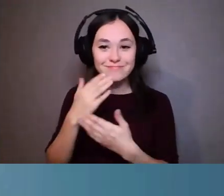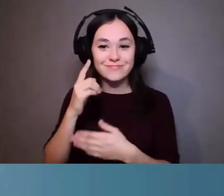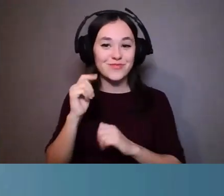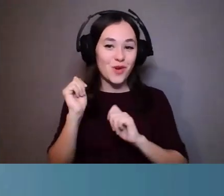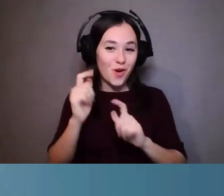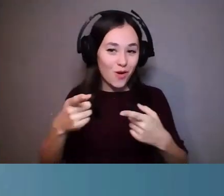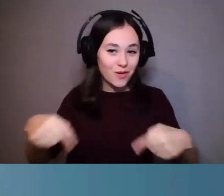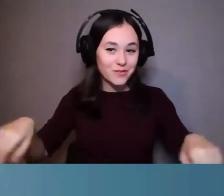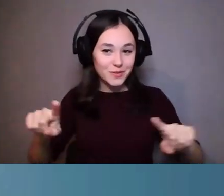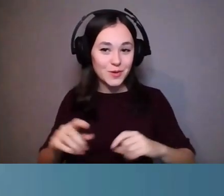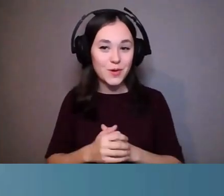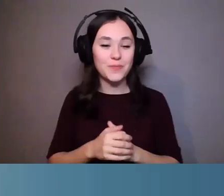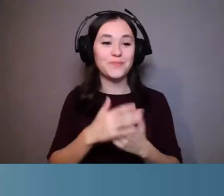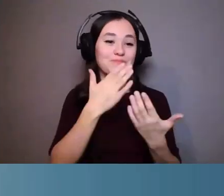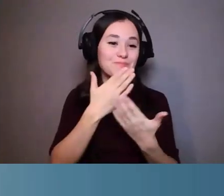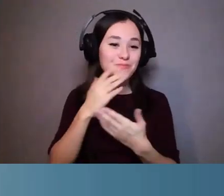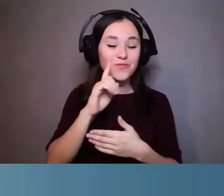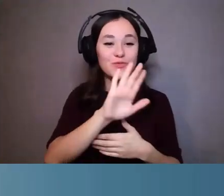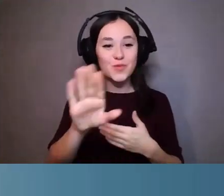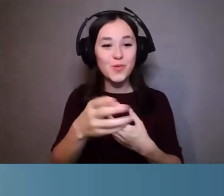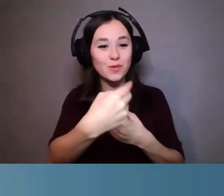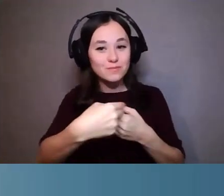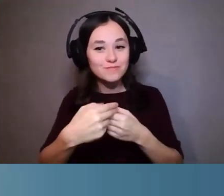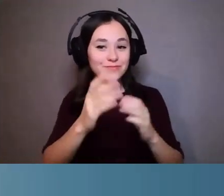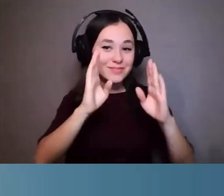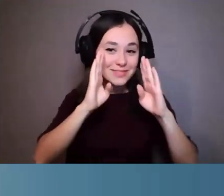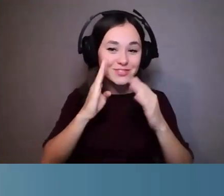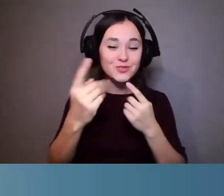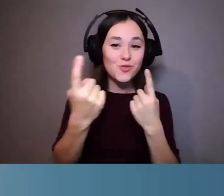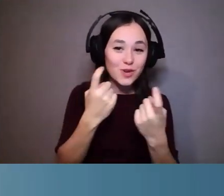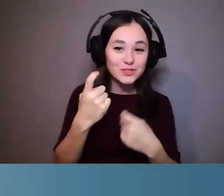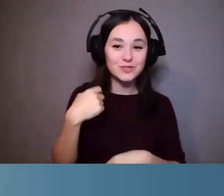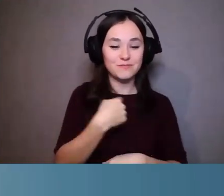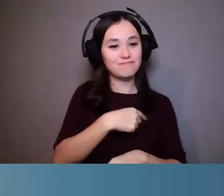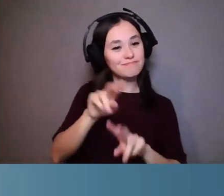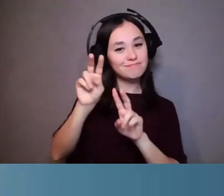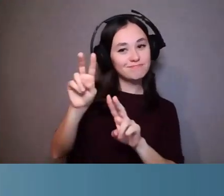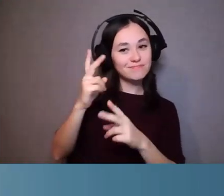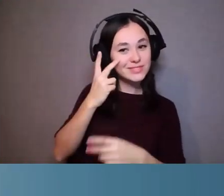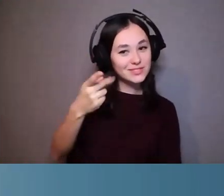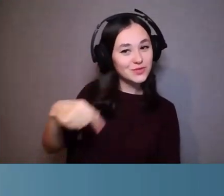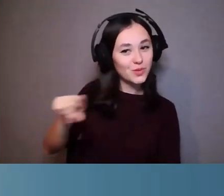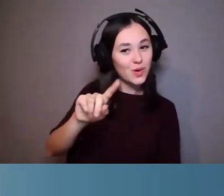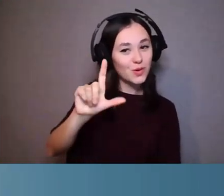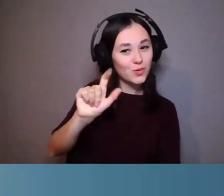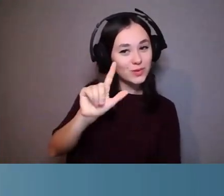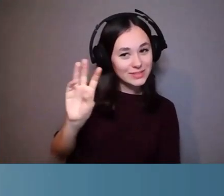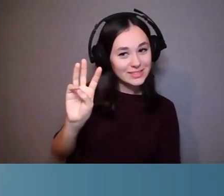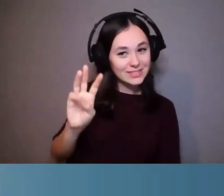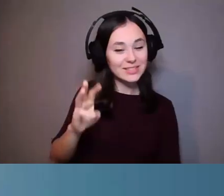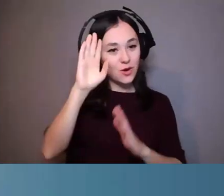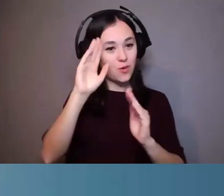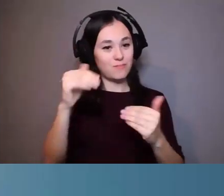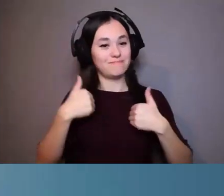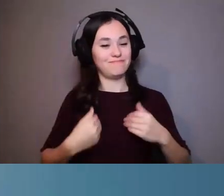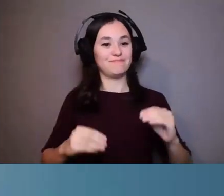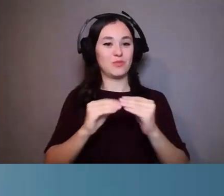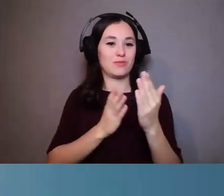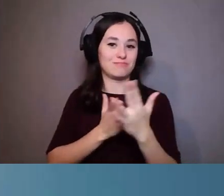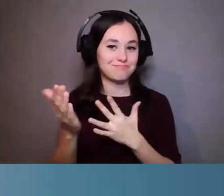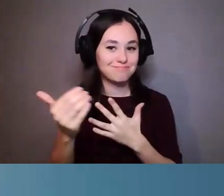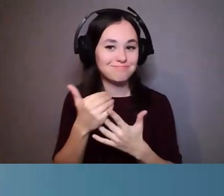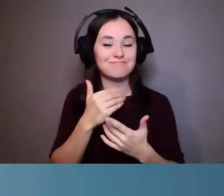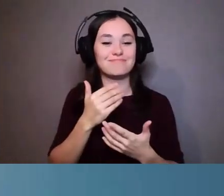questions, and we look forward to seeing you in 2026 as we have more opportunity to have some more robust conversations with all